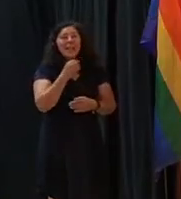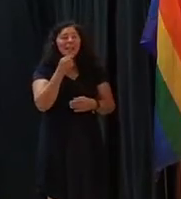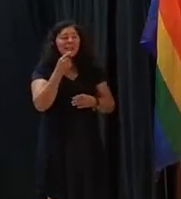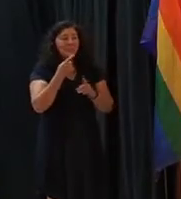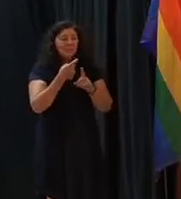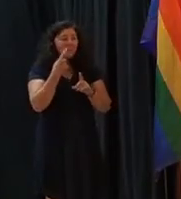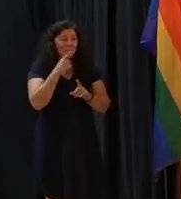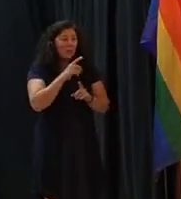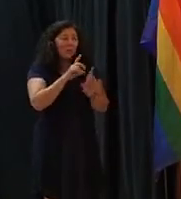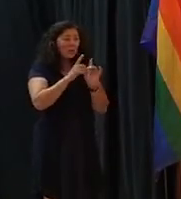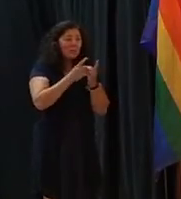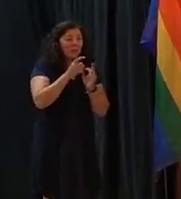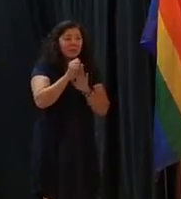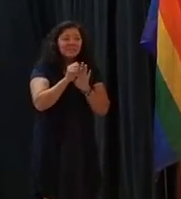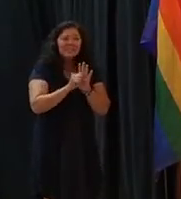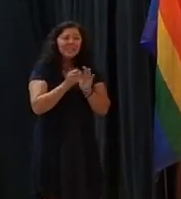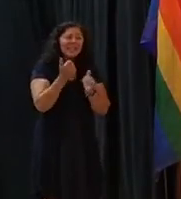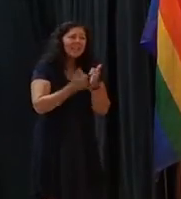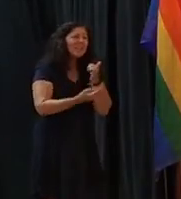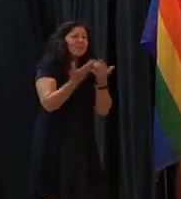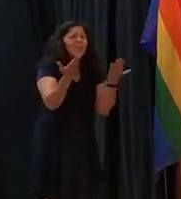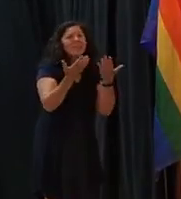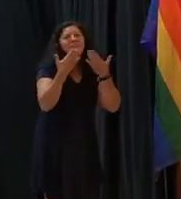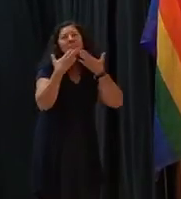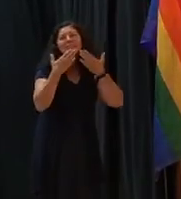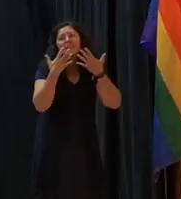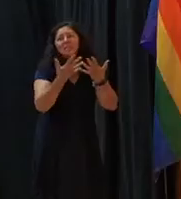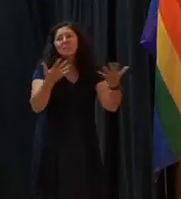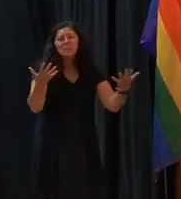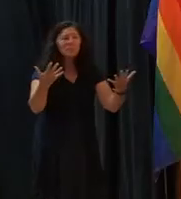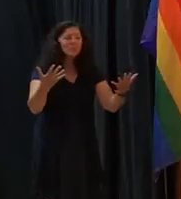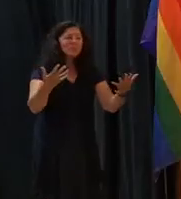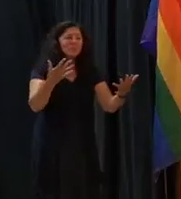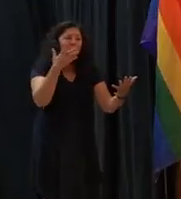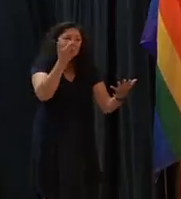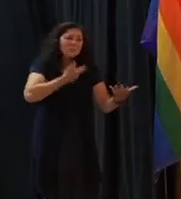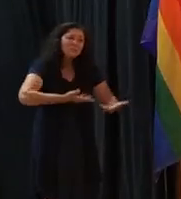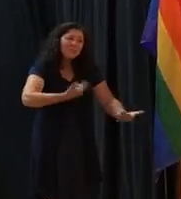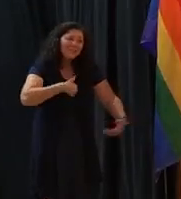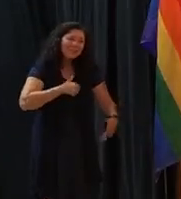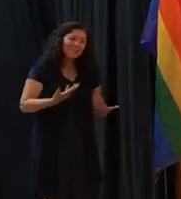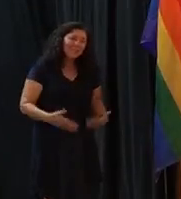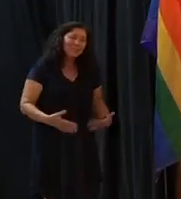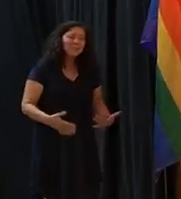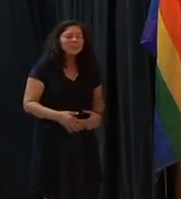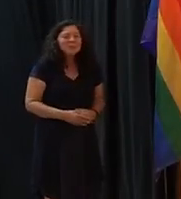and everyone present in this room. Thank you very much for having us here.